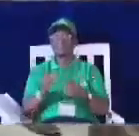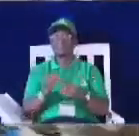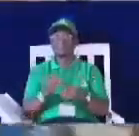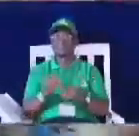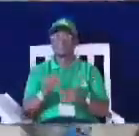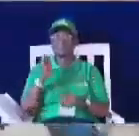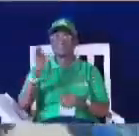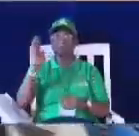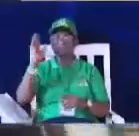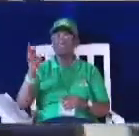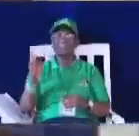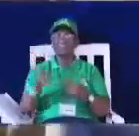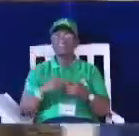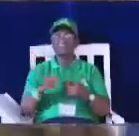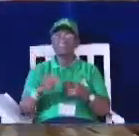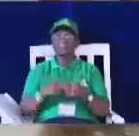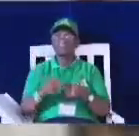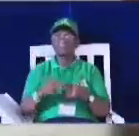Six.